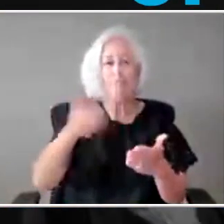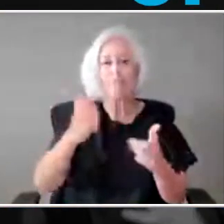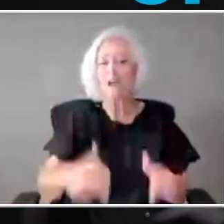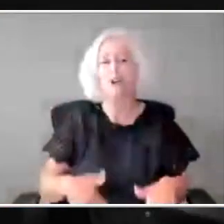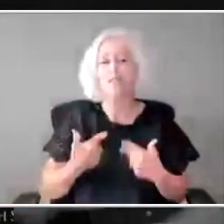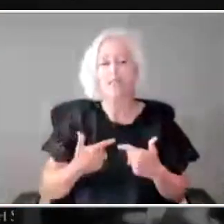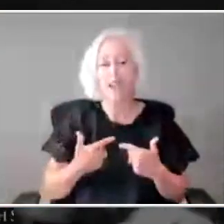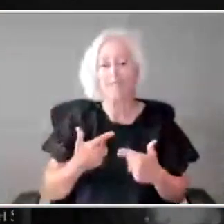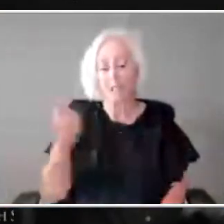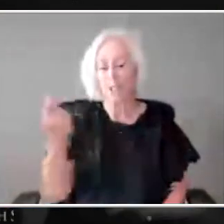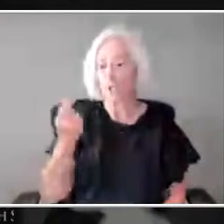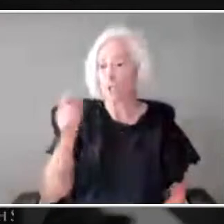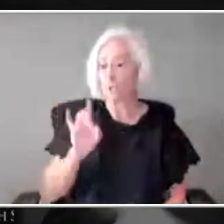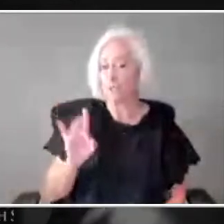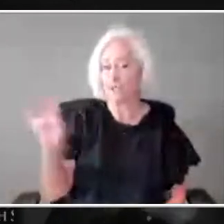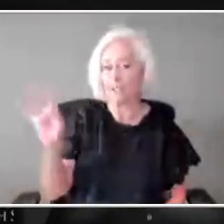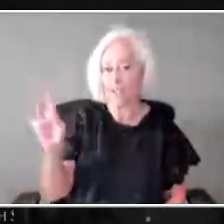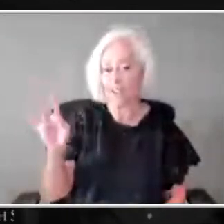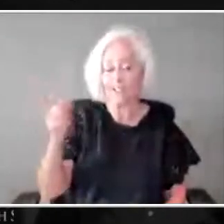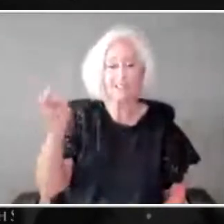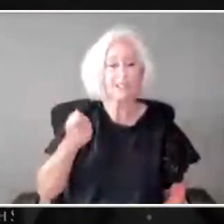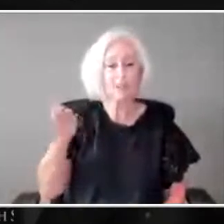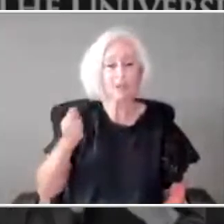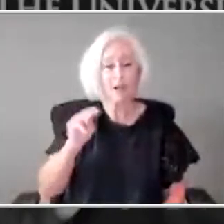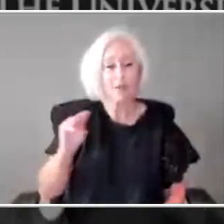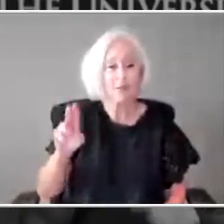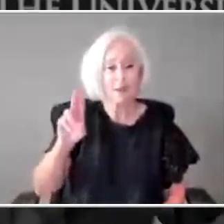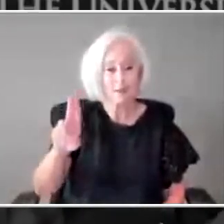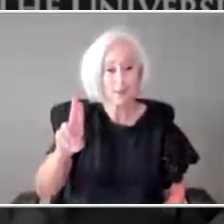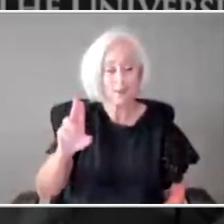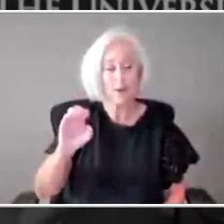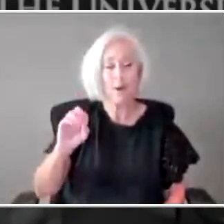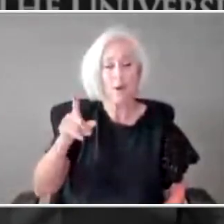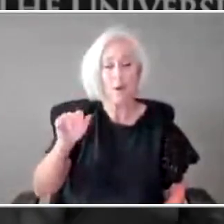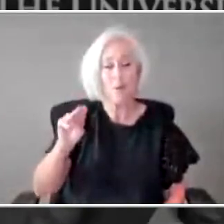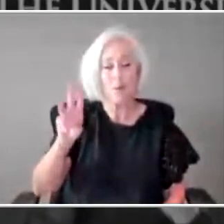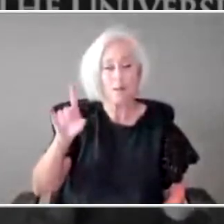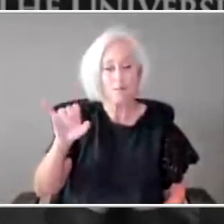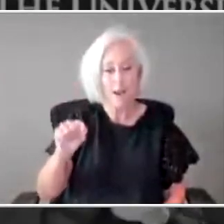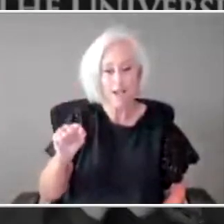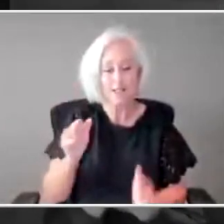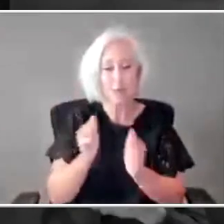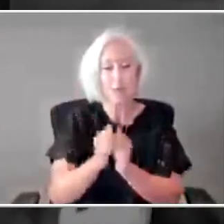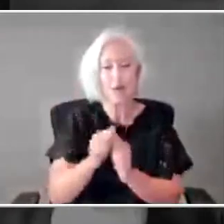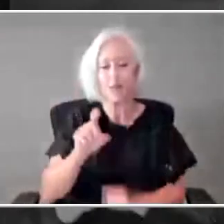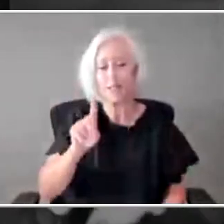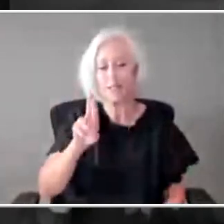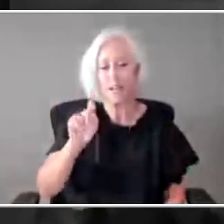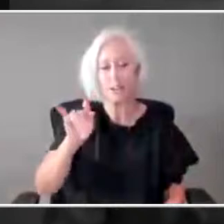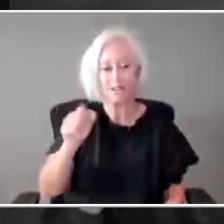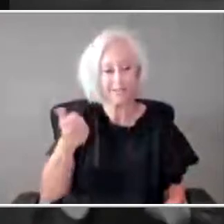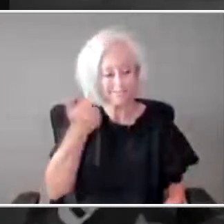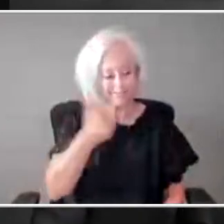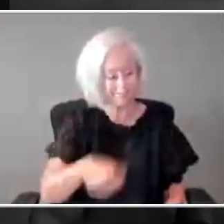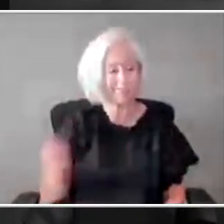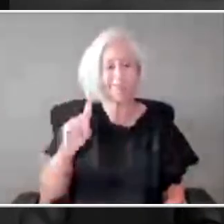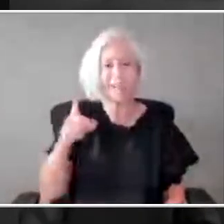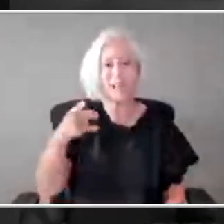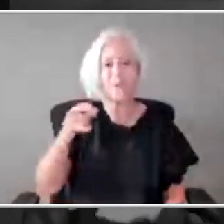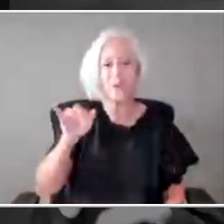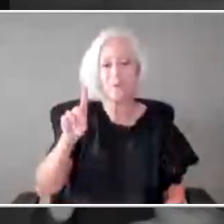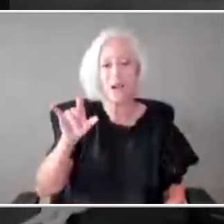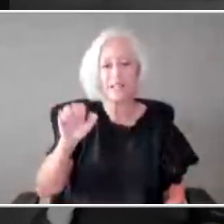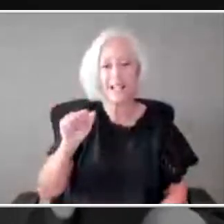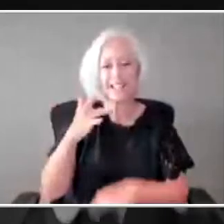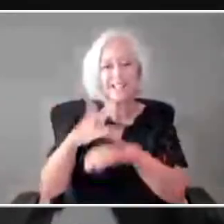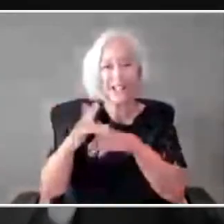Medical Update and Open Mics with Dr. Stites podcast. Now everywhere podcasts are available.